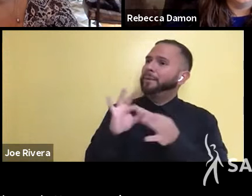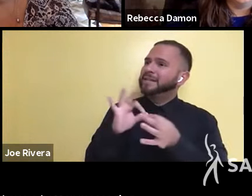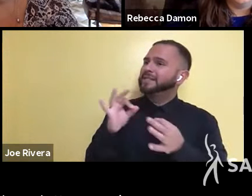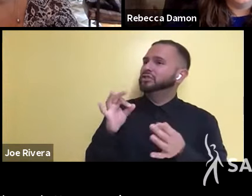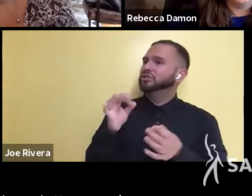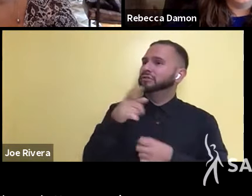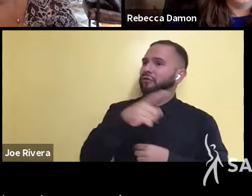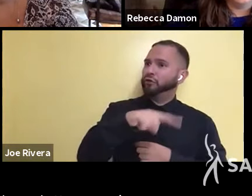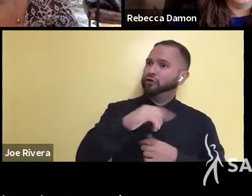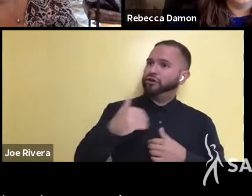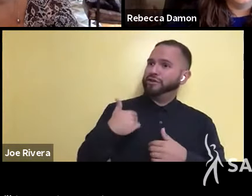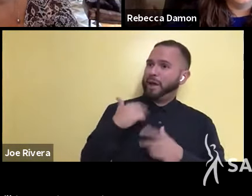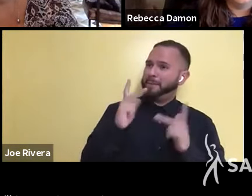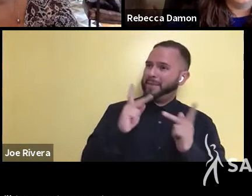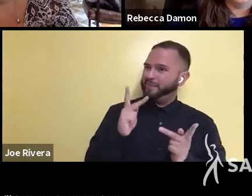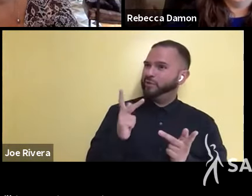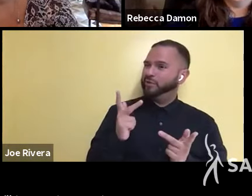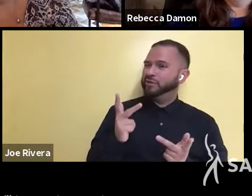is?